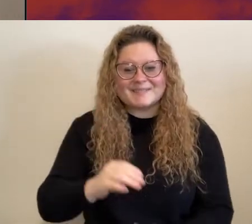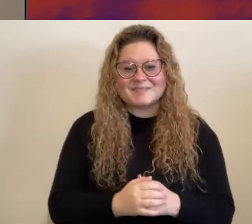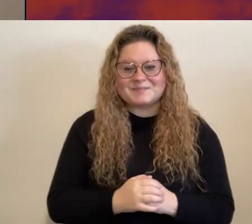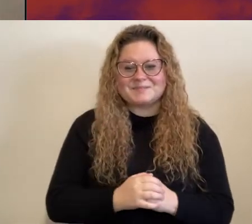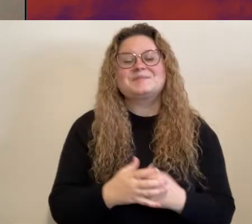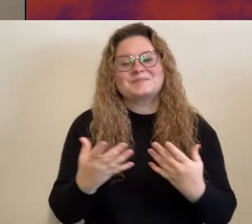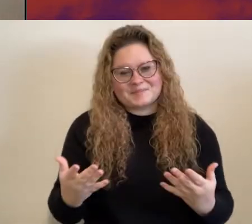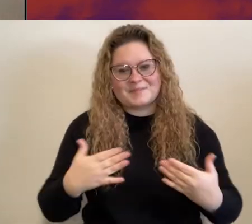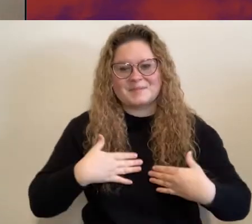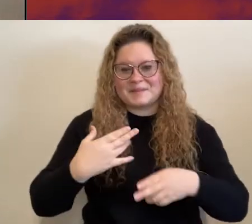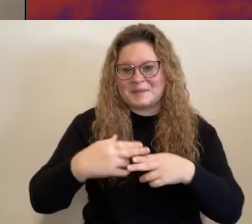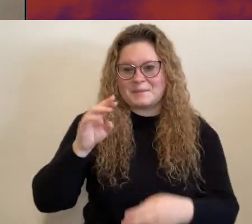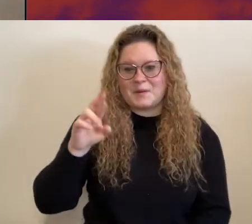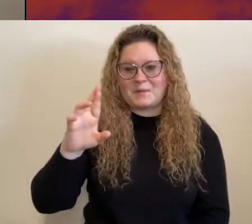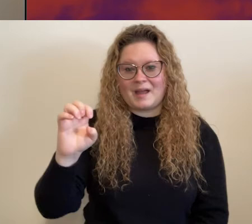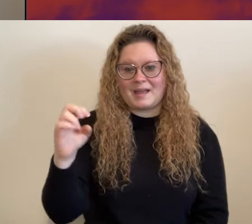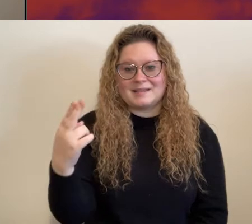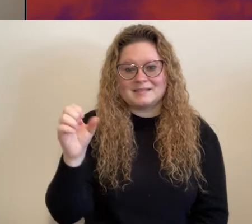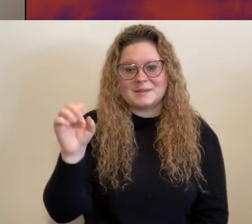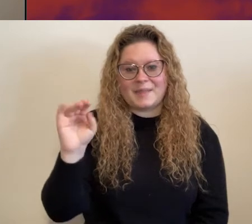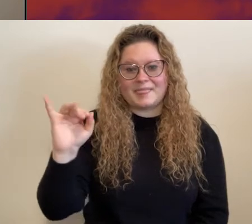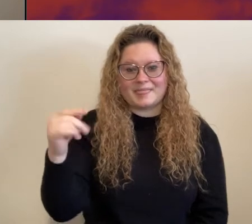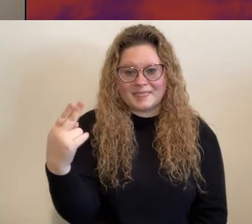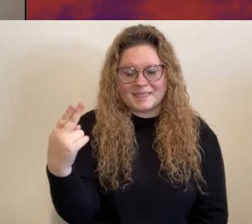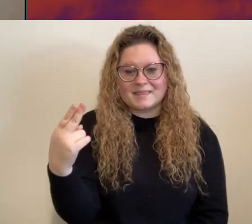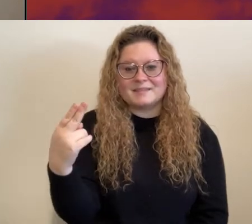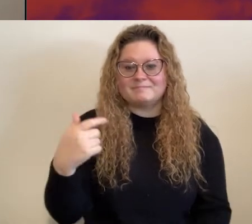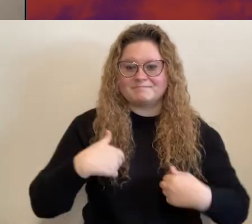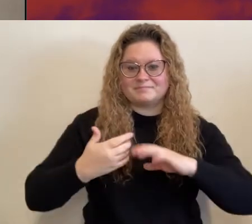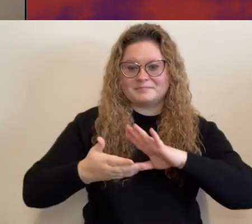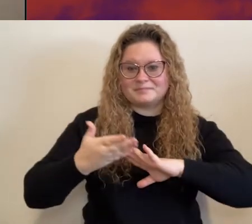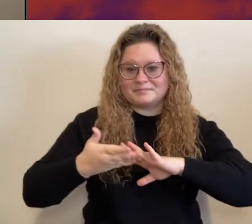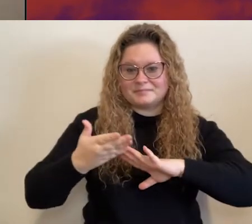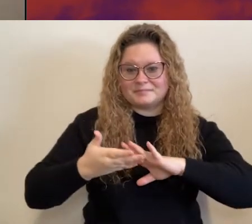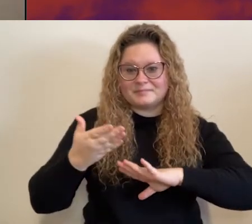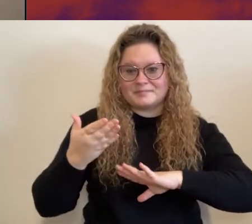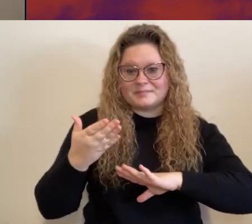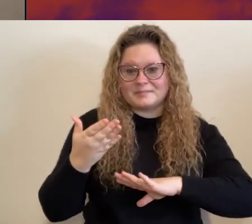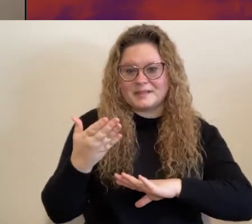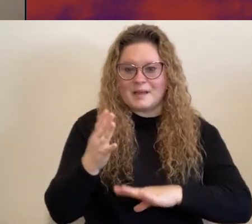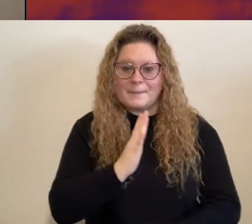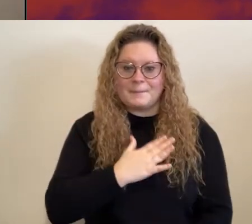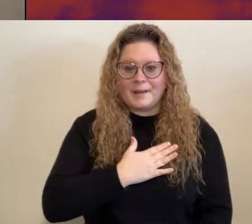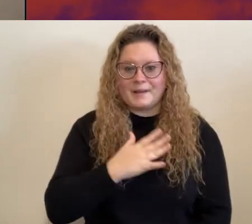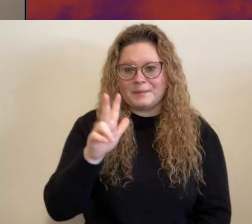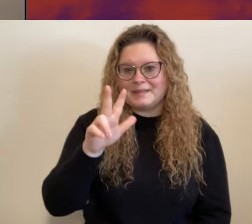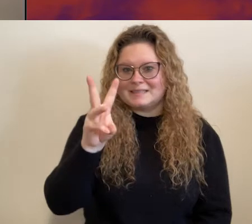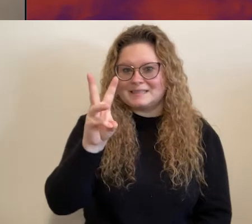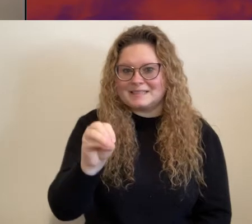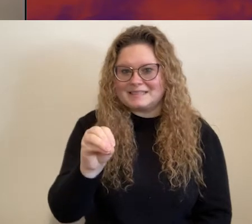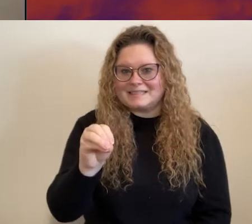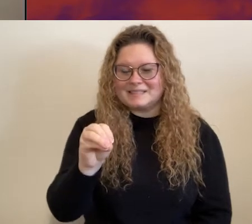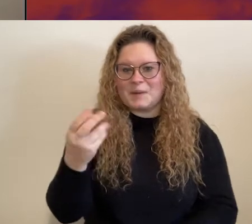Yes, my name is Mariah Pelley Smith, and I run a 360 branding service operation